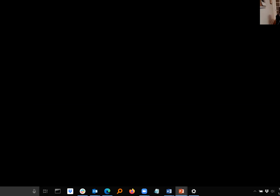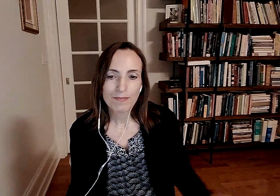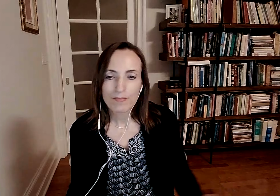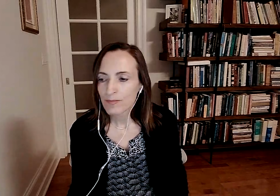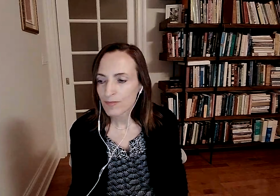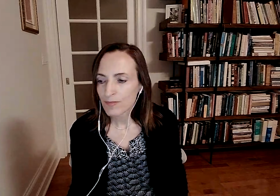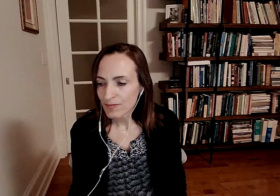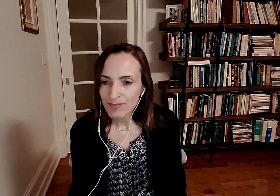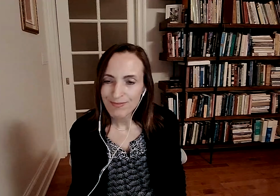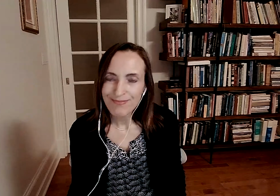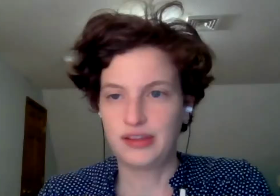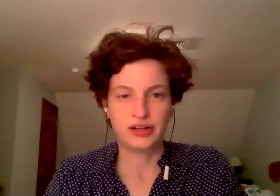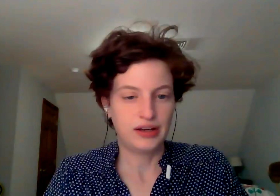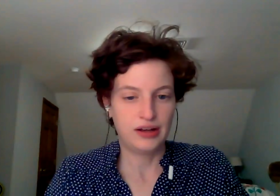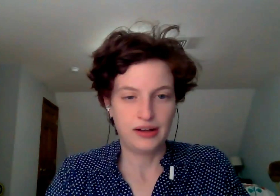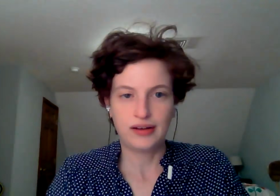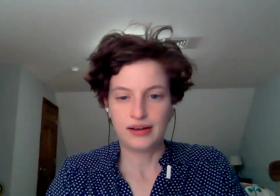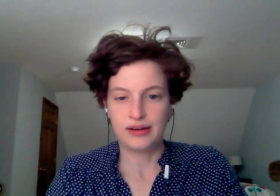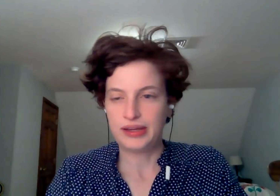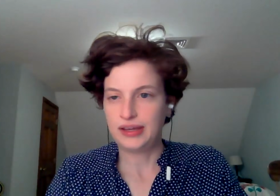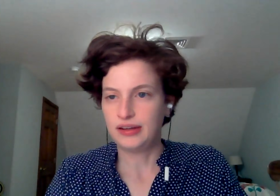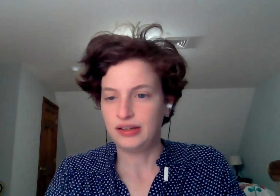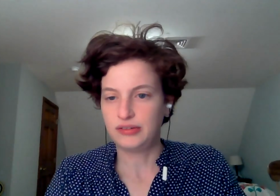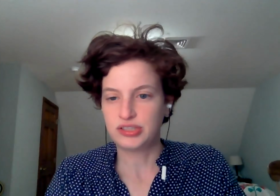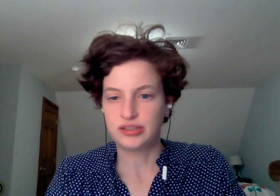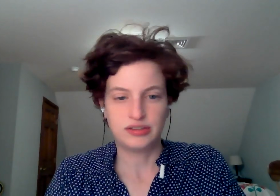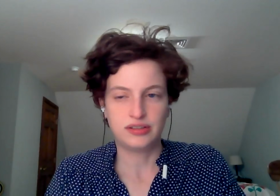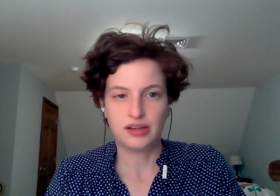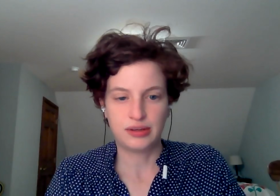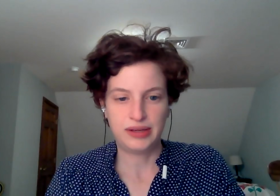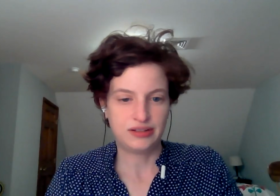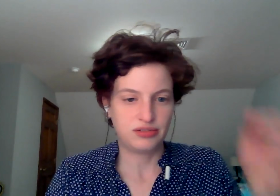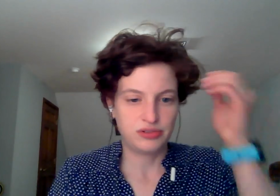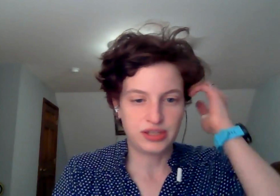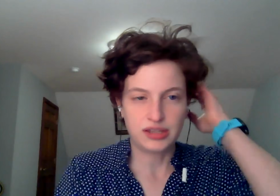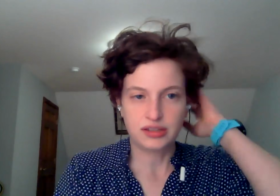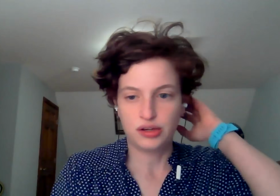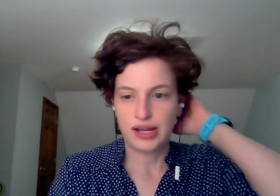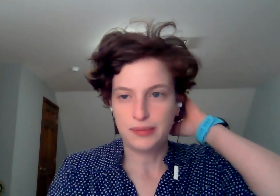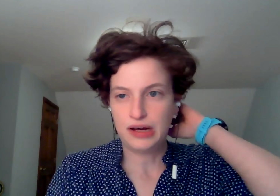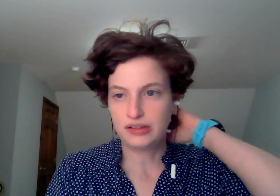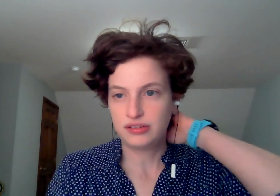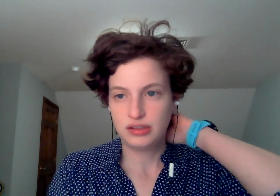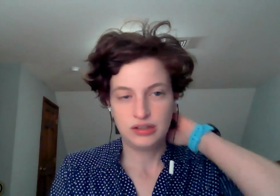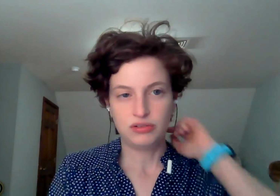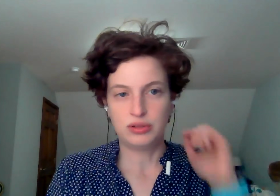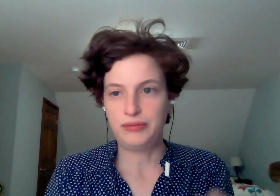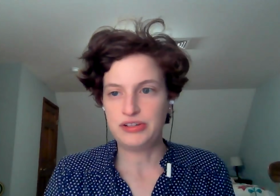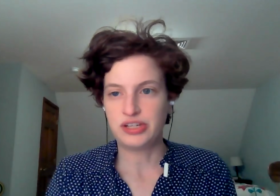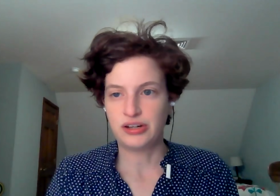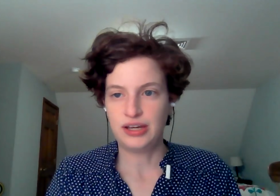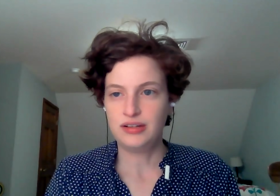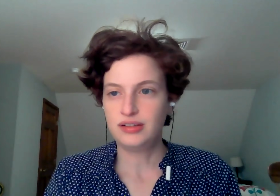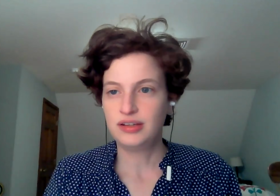All right, thank you, Jennifer. Again, any questions can be asked through the Q&A box or